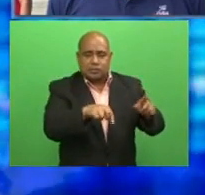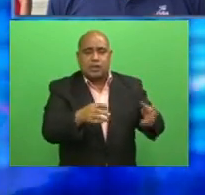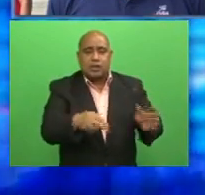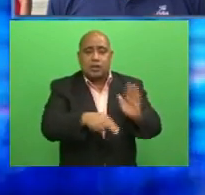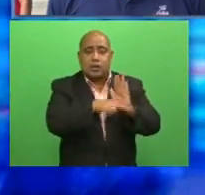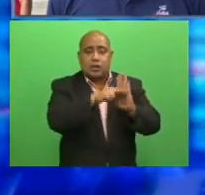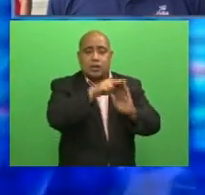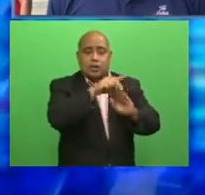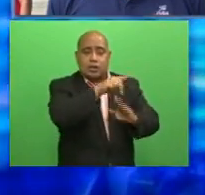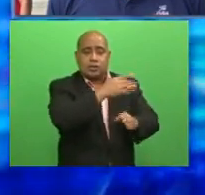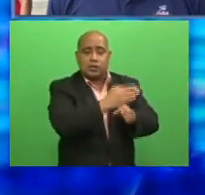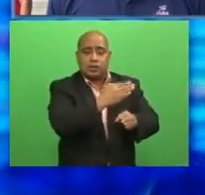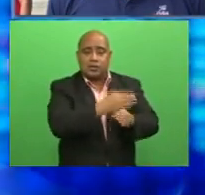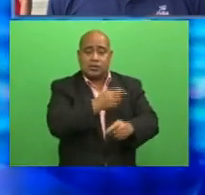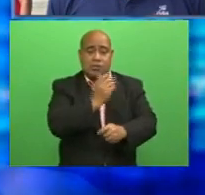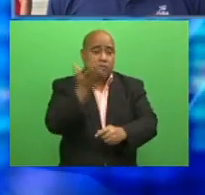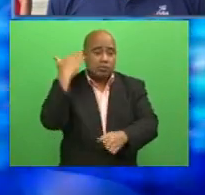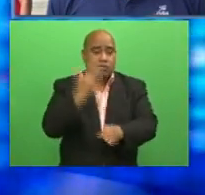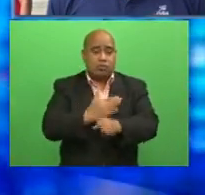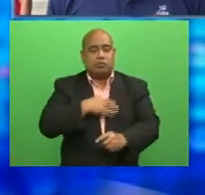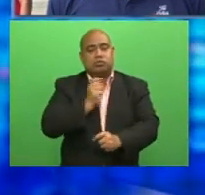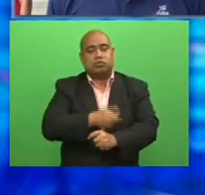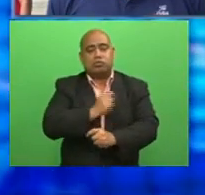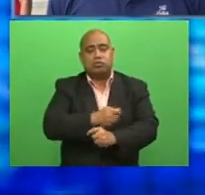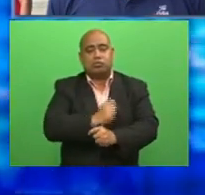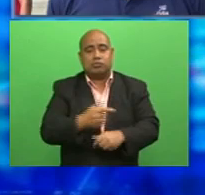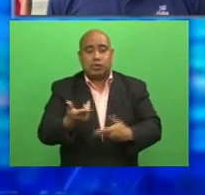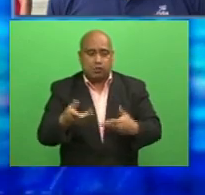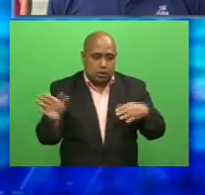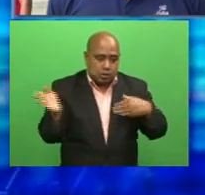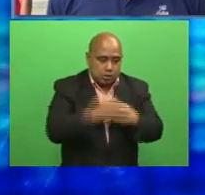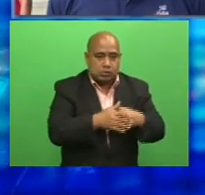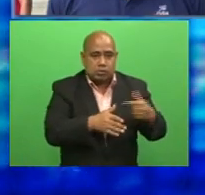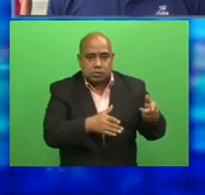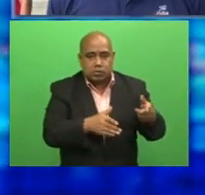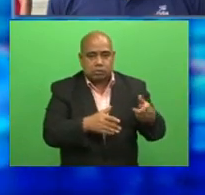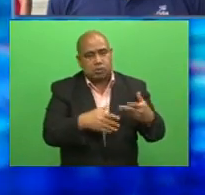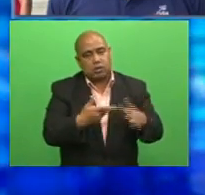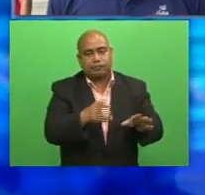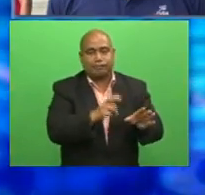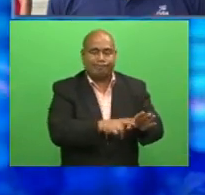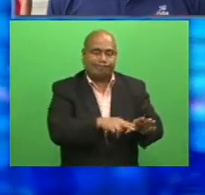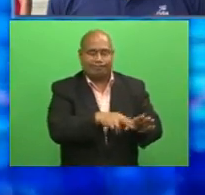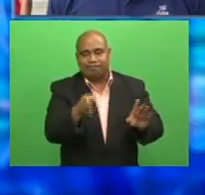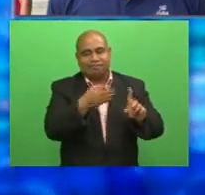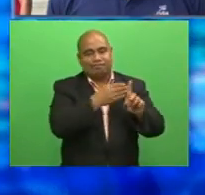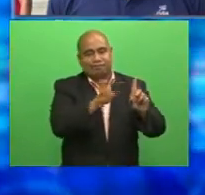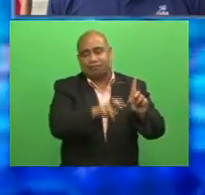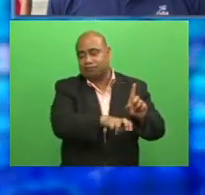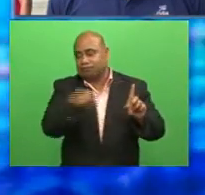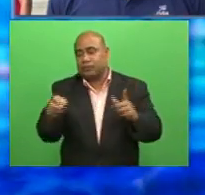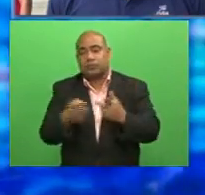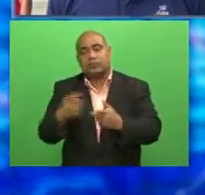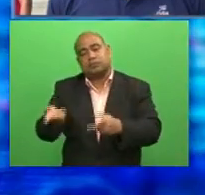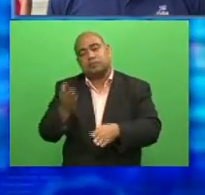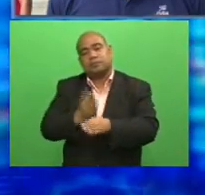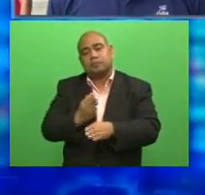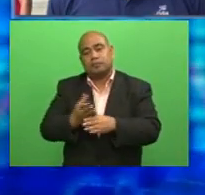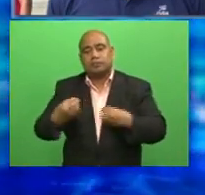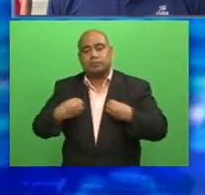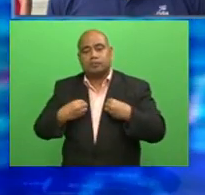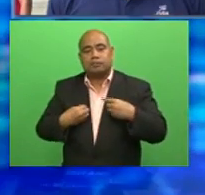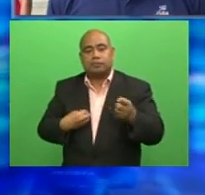no tourists coming into our shores, they found an alternative way of earning money. Vanina Rakautonga reports the members have partnered with the